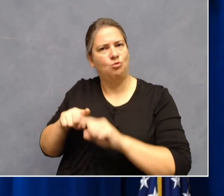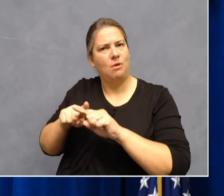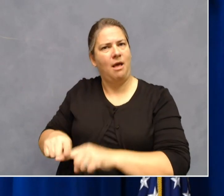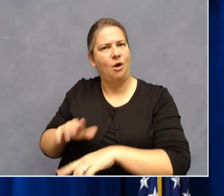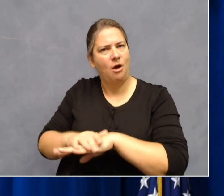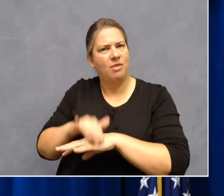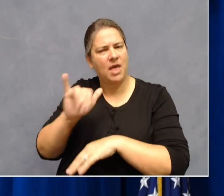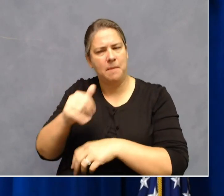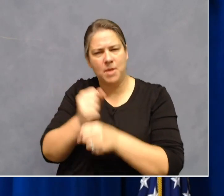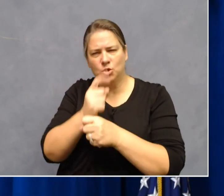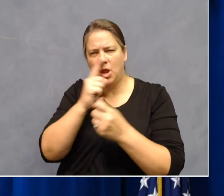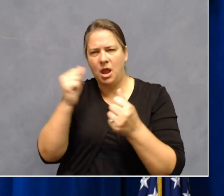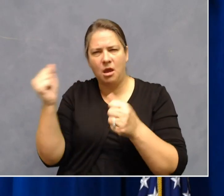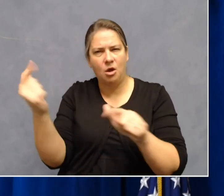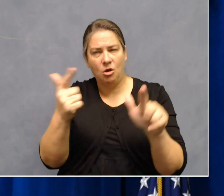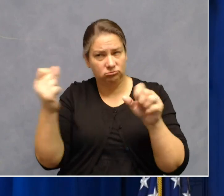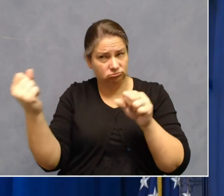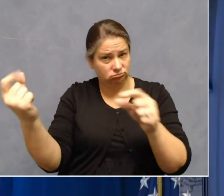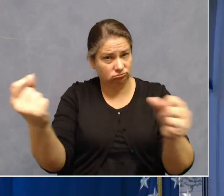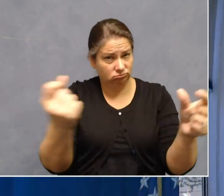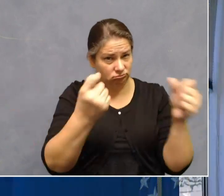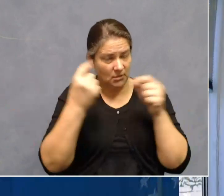So Steve, over to you.